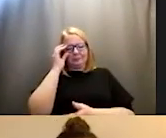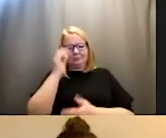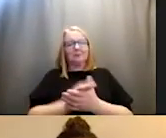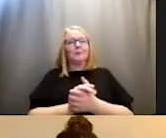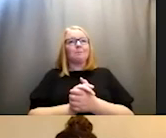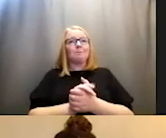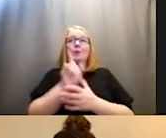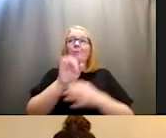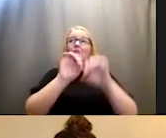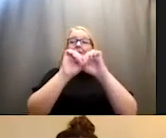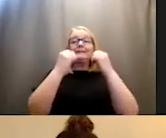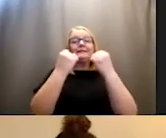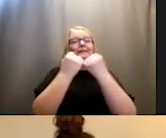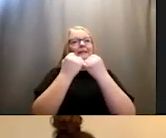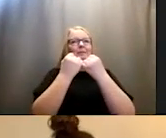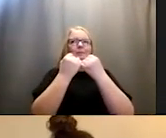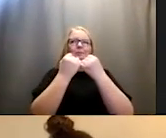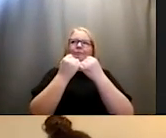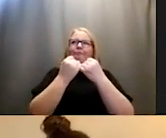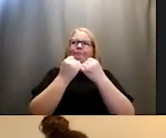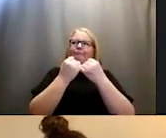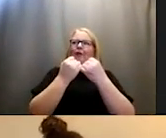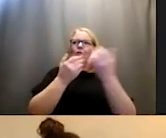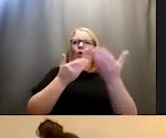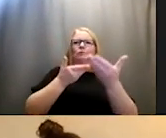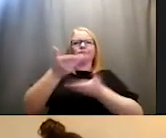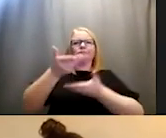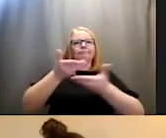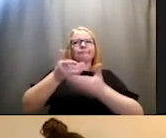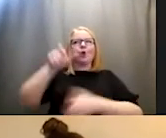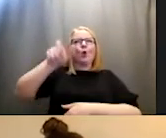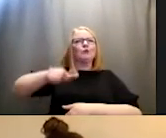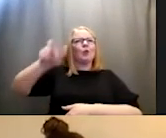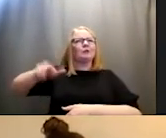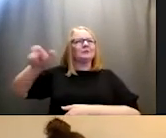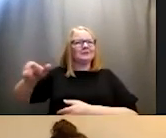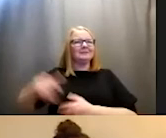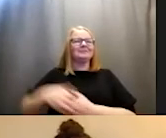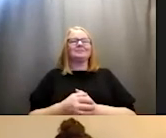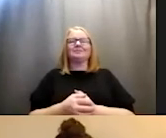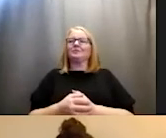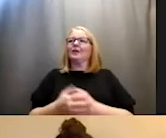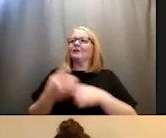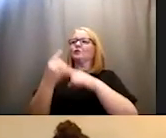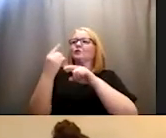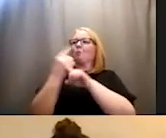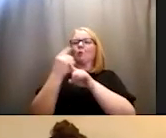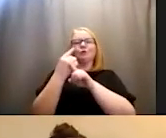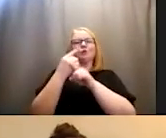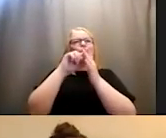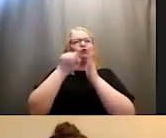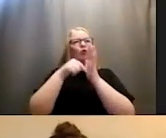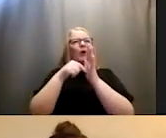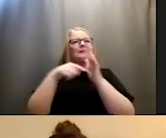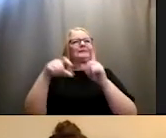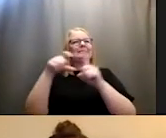entire team of Mary Quant Cosmetics consultants who would sell them. When I spoke to Joy Debenham Burton, who is the lady you can see in